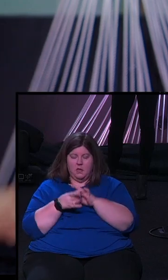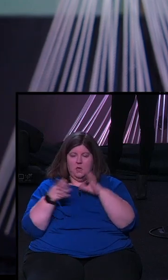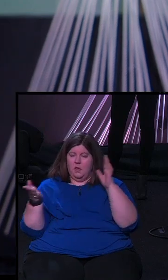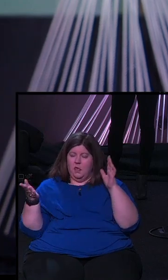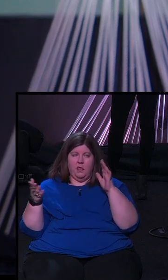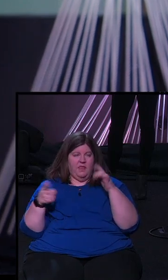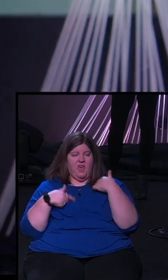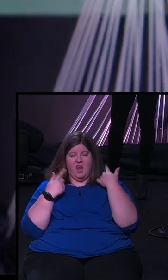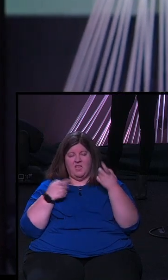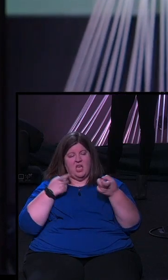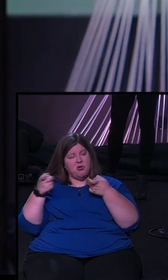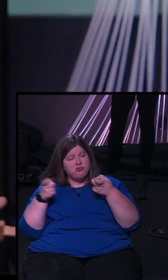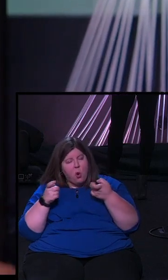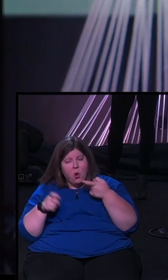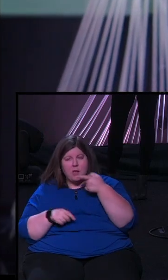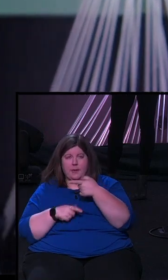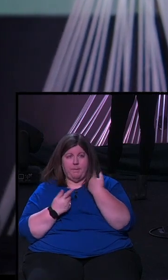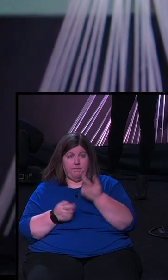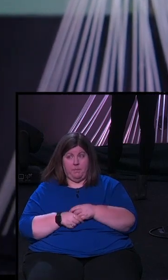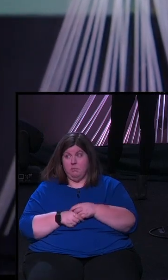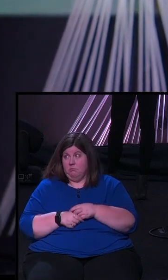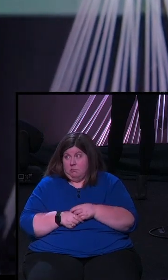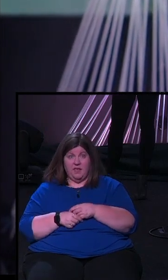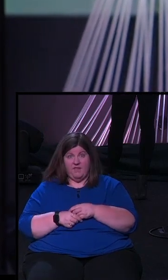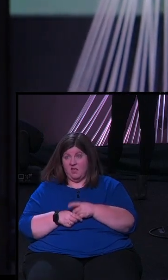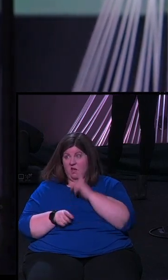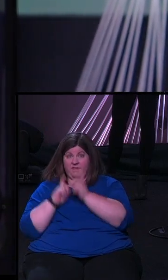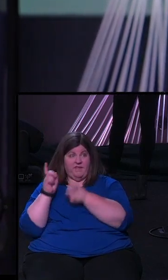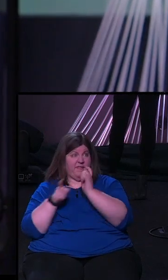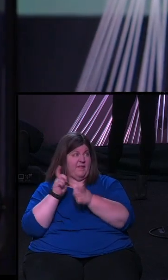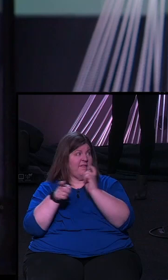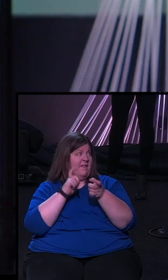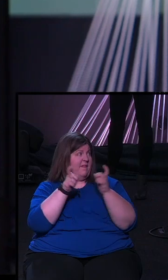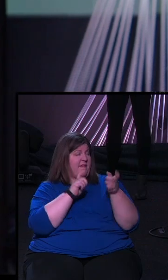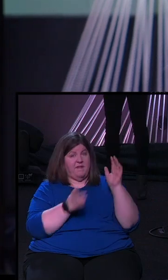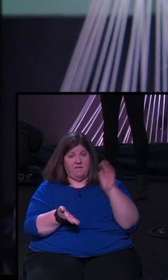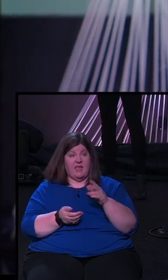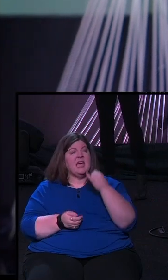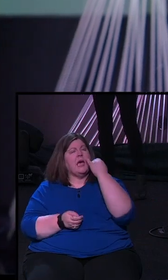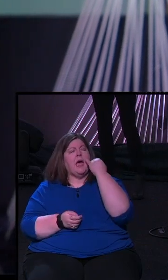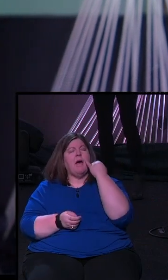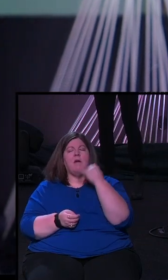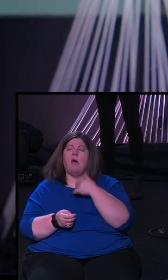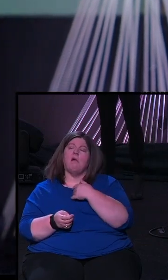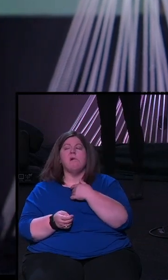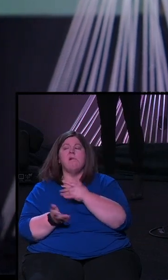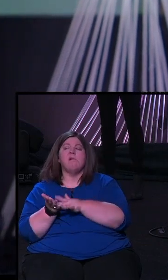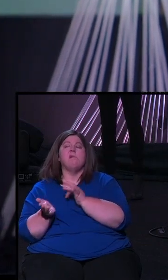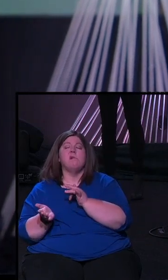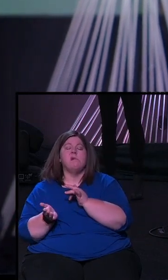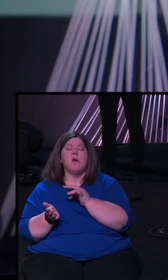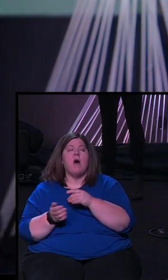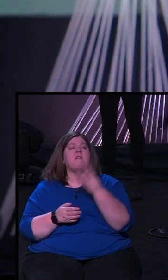owned him. And so he responds and he gives it away. And then he says, if I've cheated somebody, I'm going to go 4